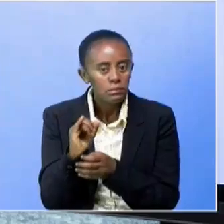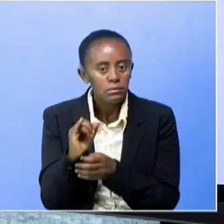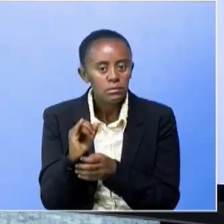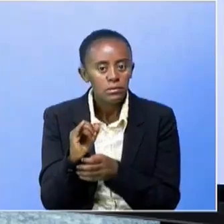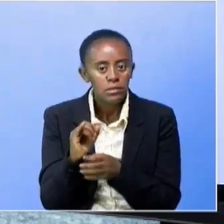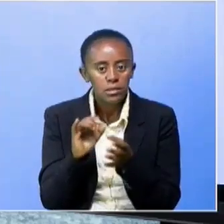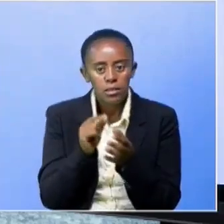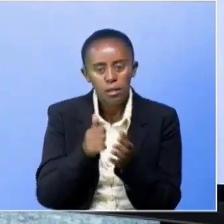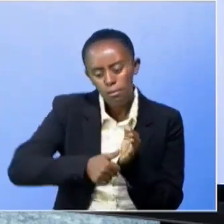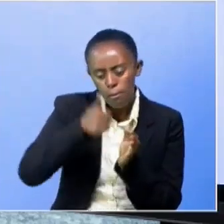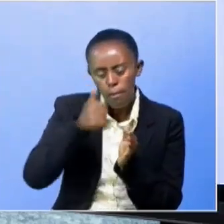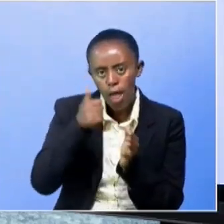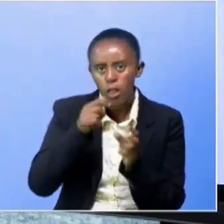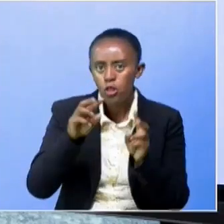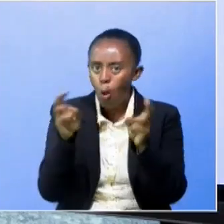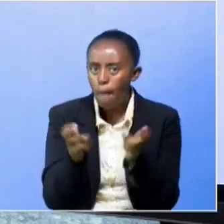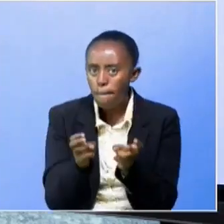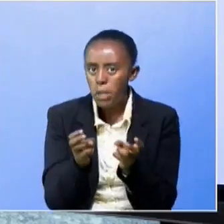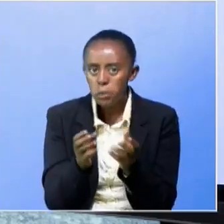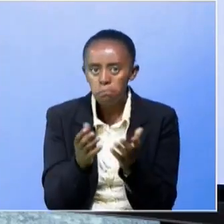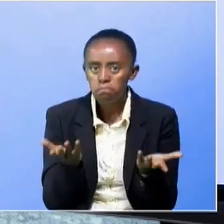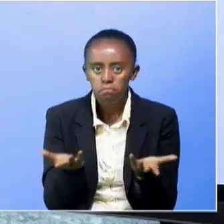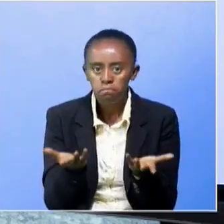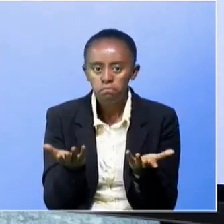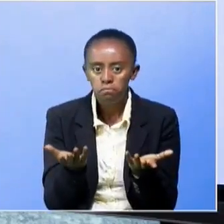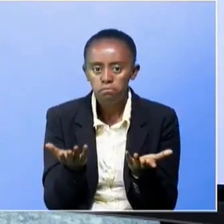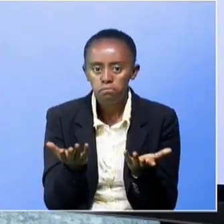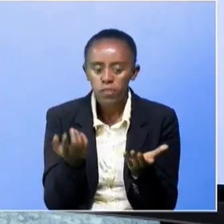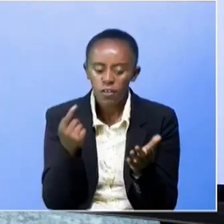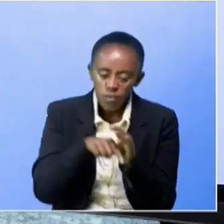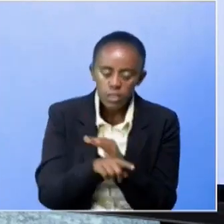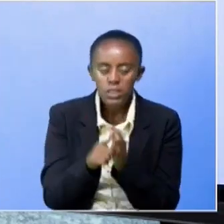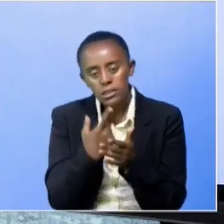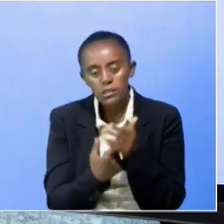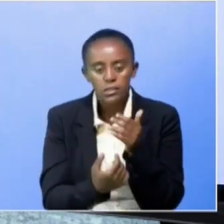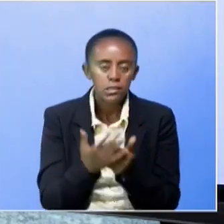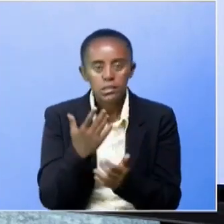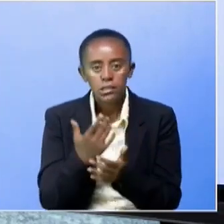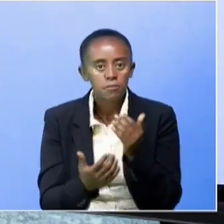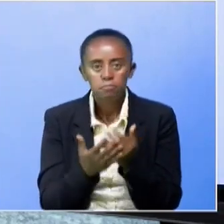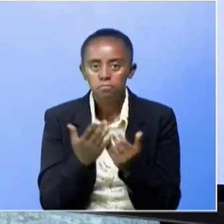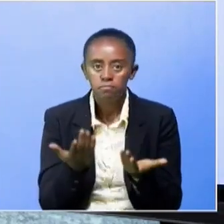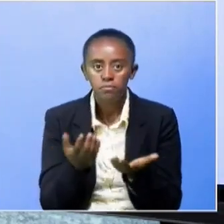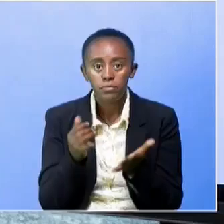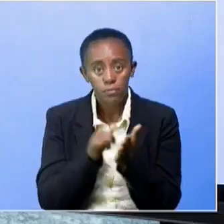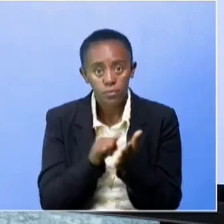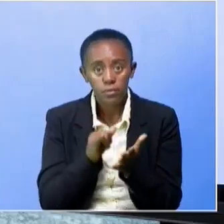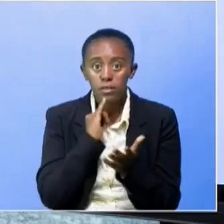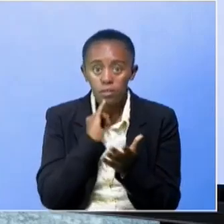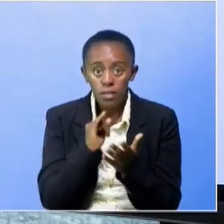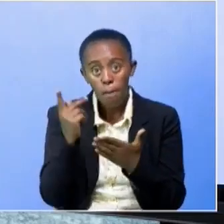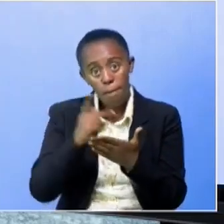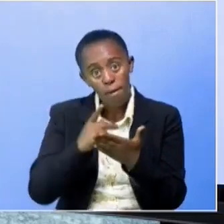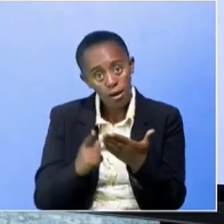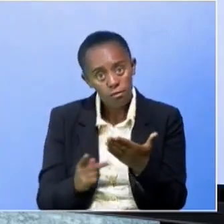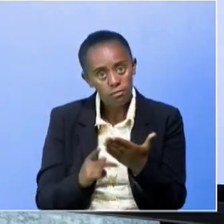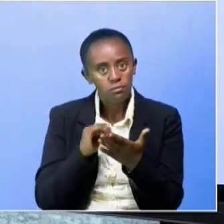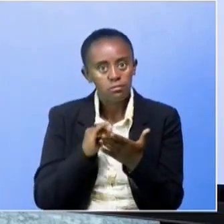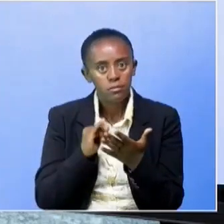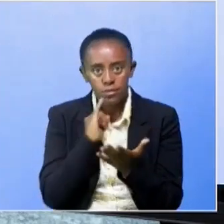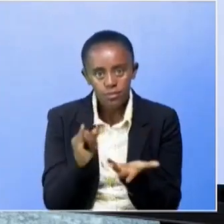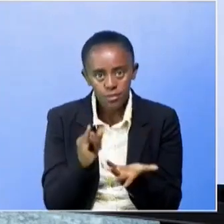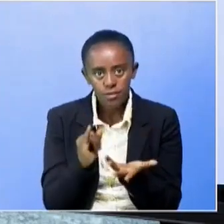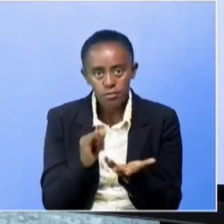a main topic that we further discuss about. That is what a paragraph is.